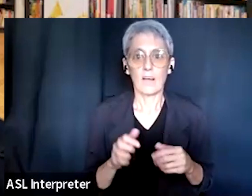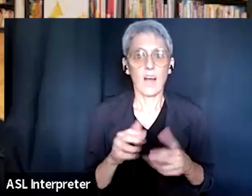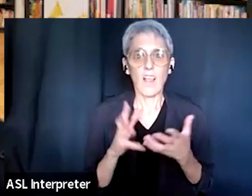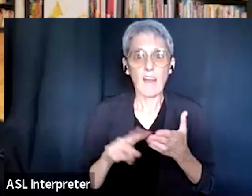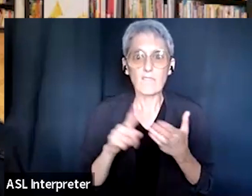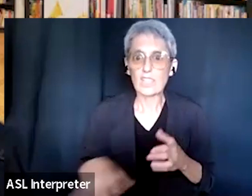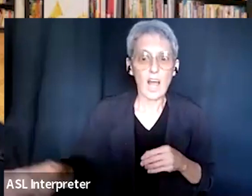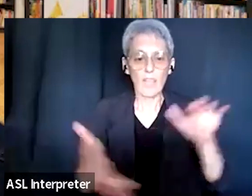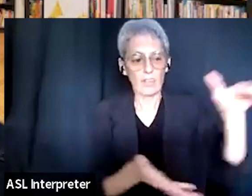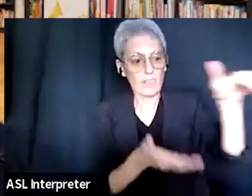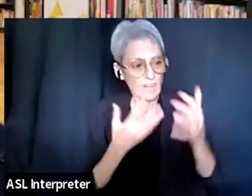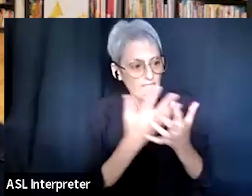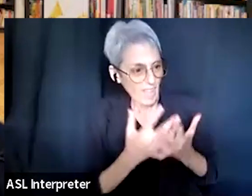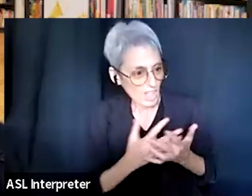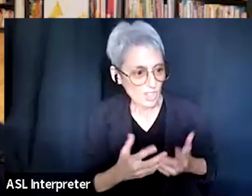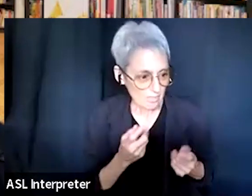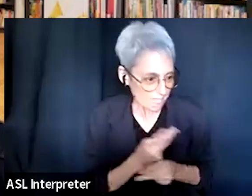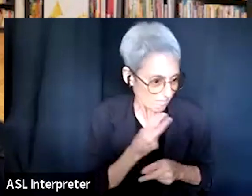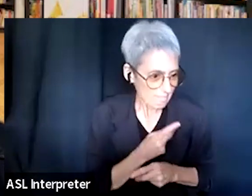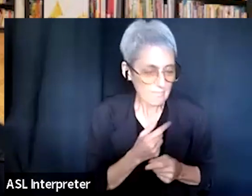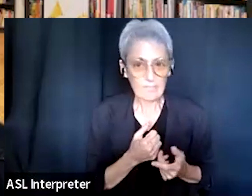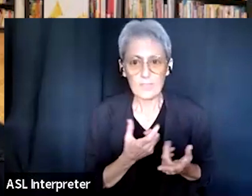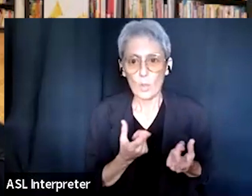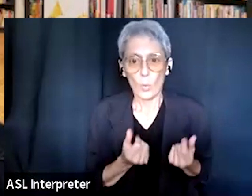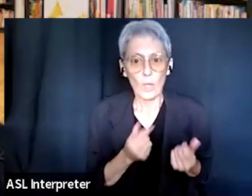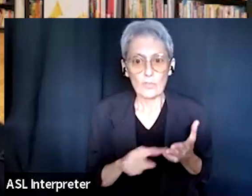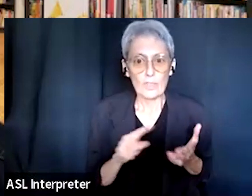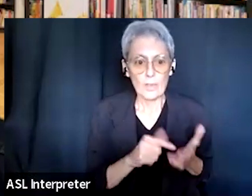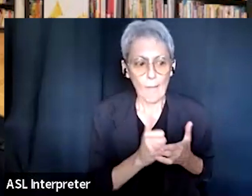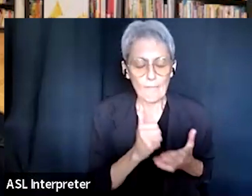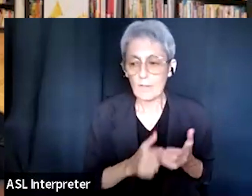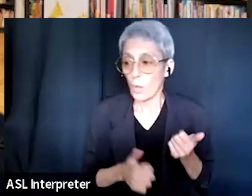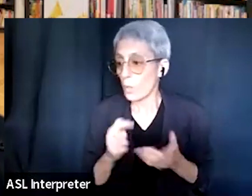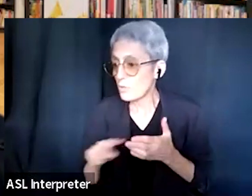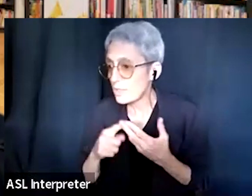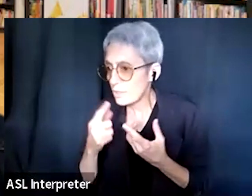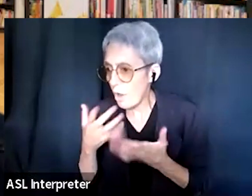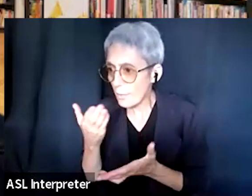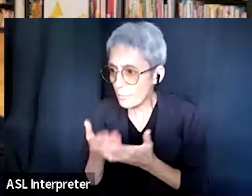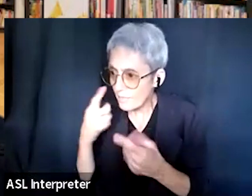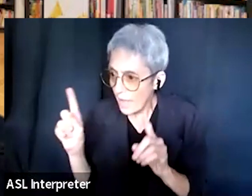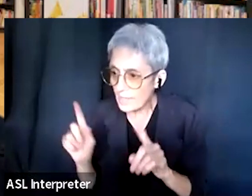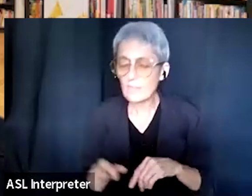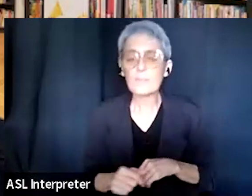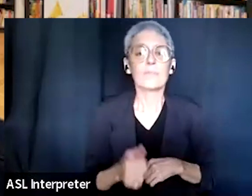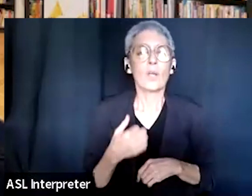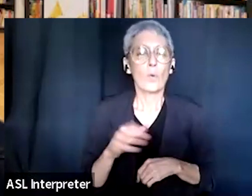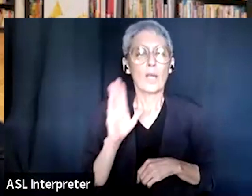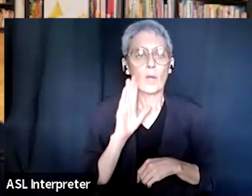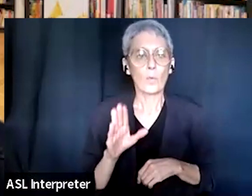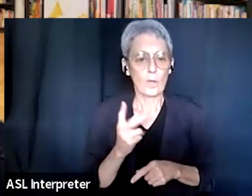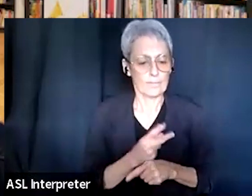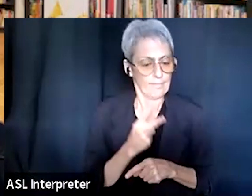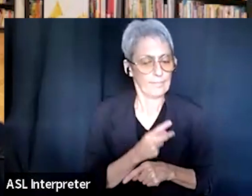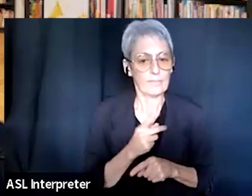what is the research that I should be looking for, what is the research that is proven to be effective, we're going to be relying a lot on what's fed to us